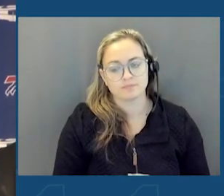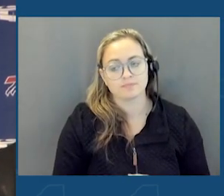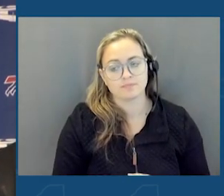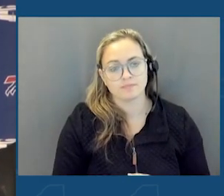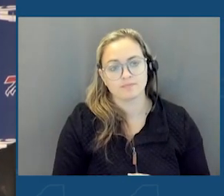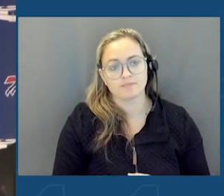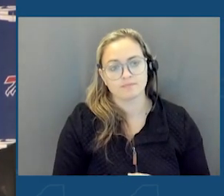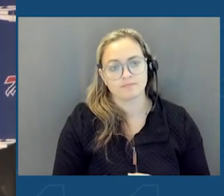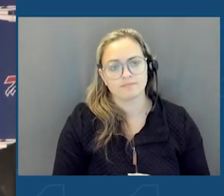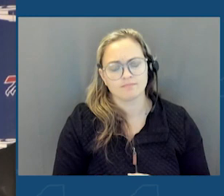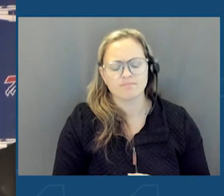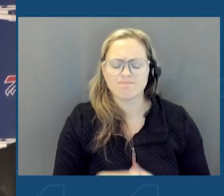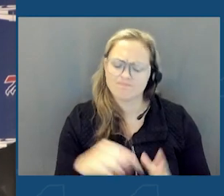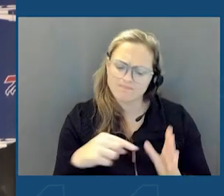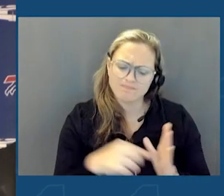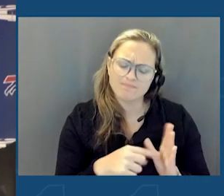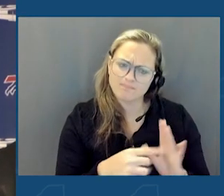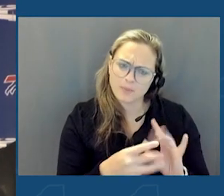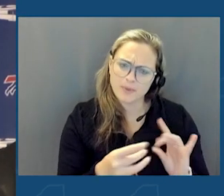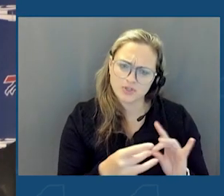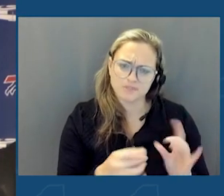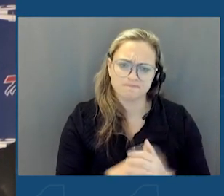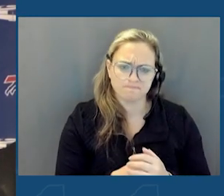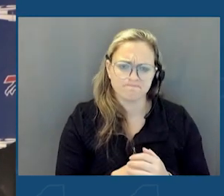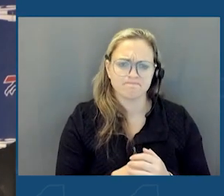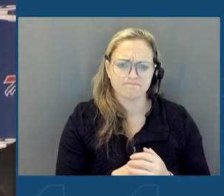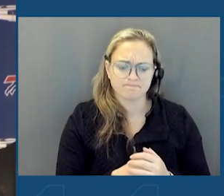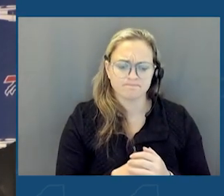who deserve to be mentioned.